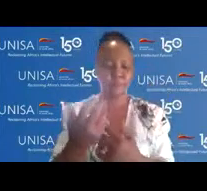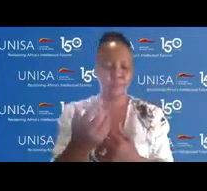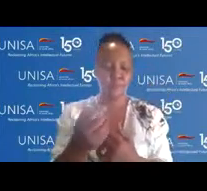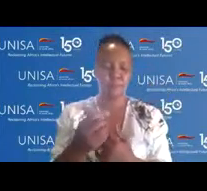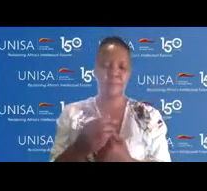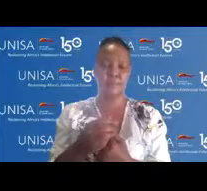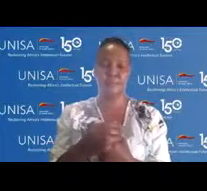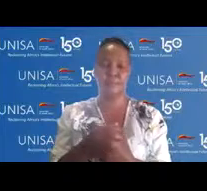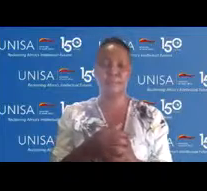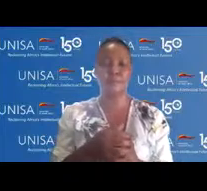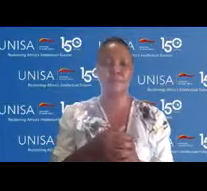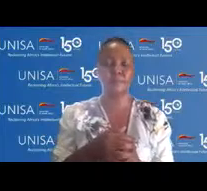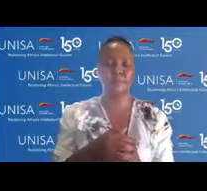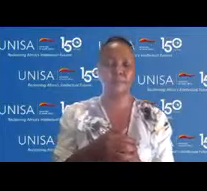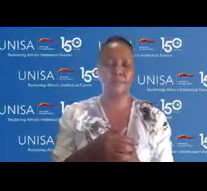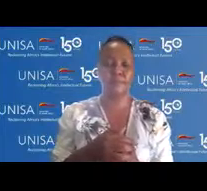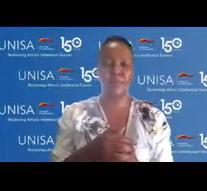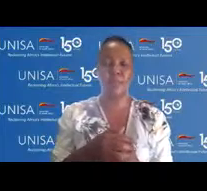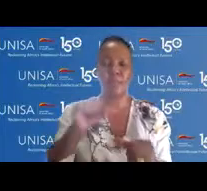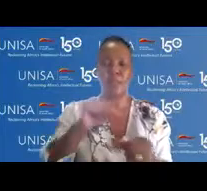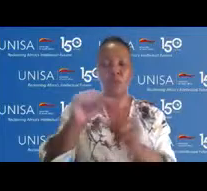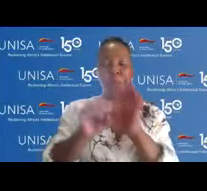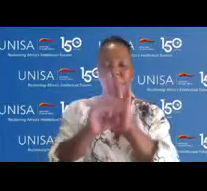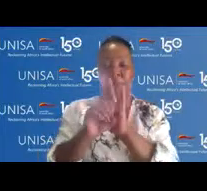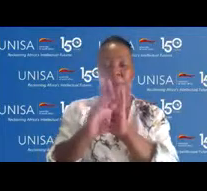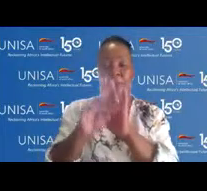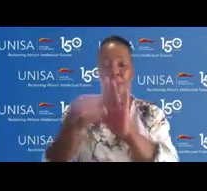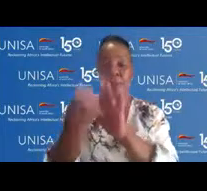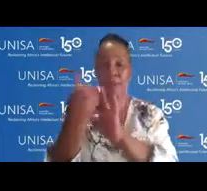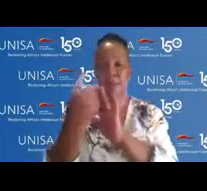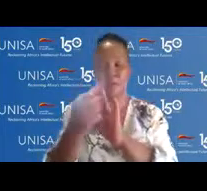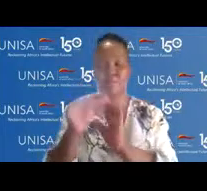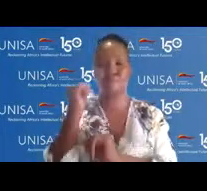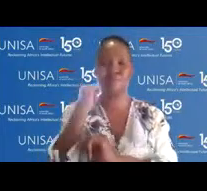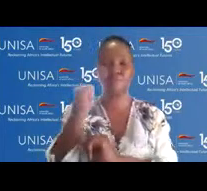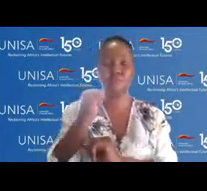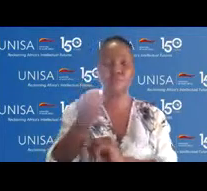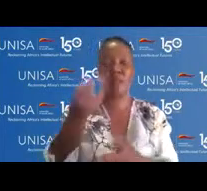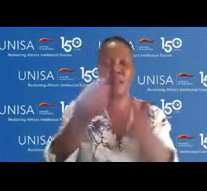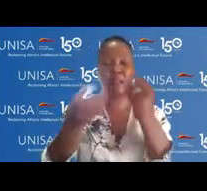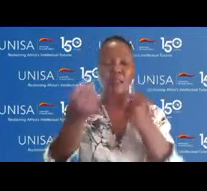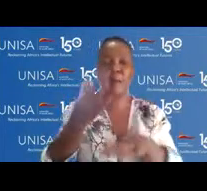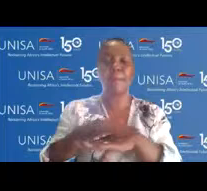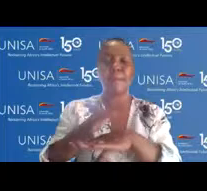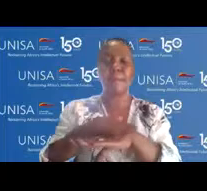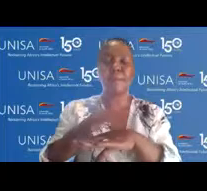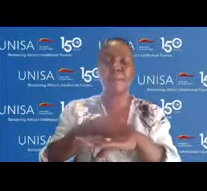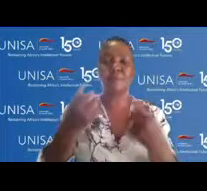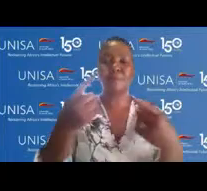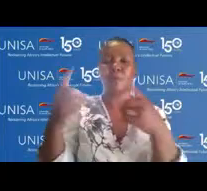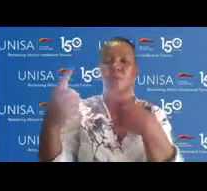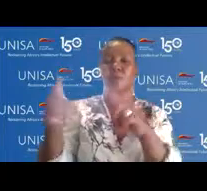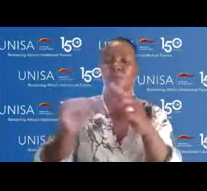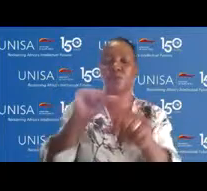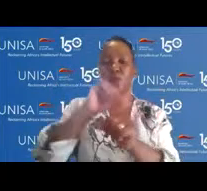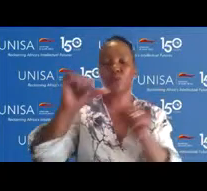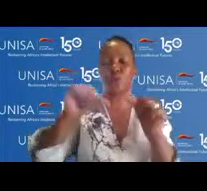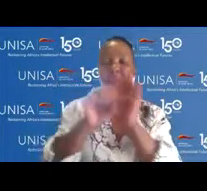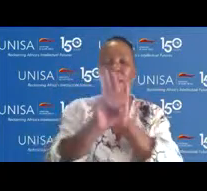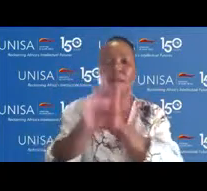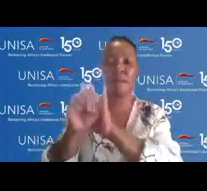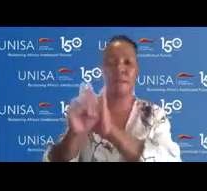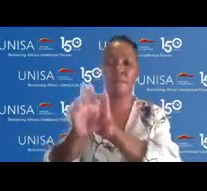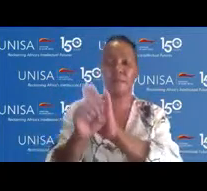another one on social media. So yesterday we actually learned quite a lot about the different social media apps that's being